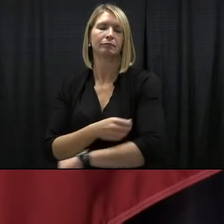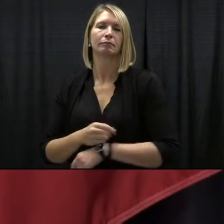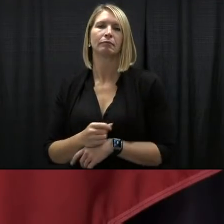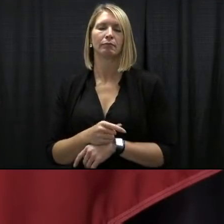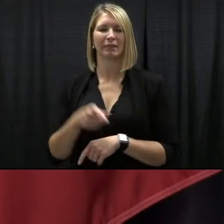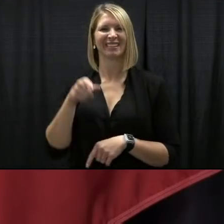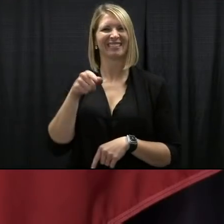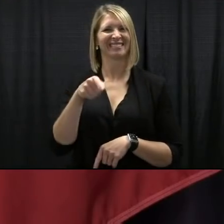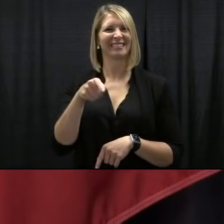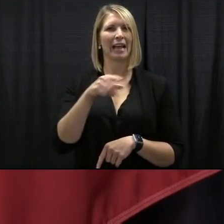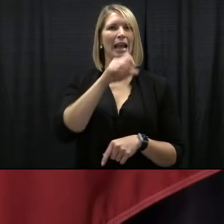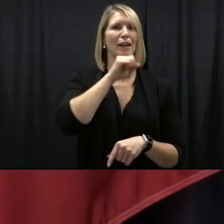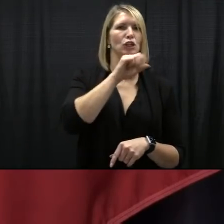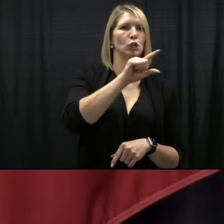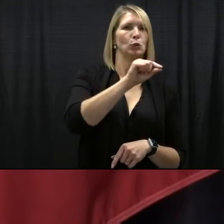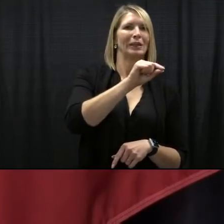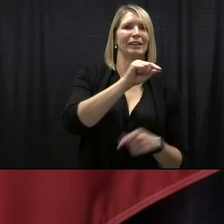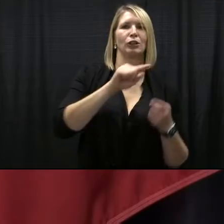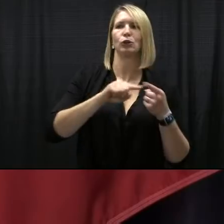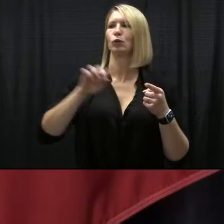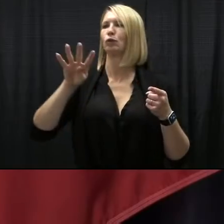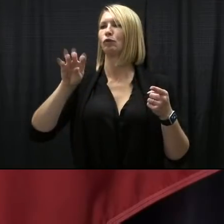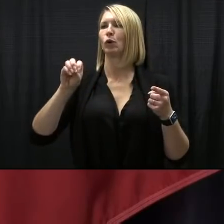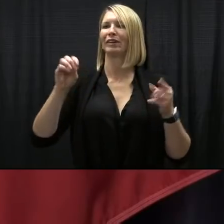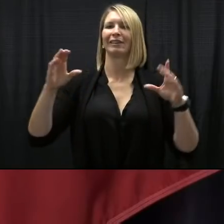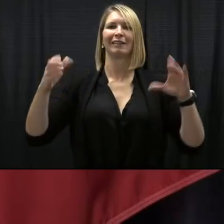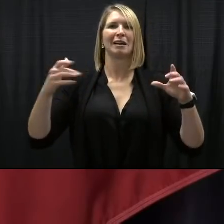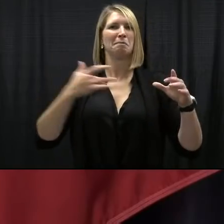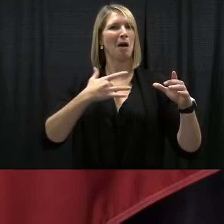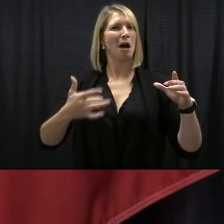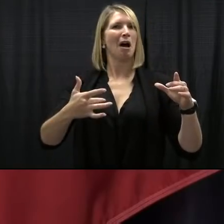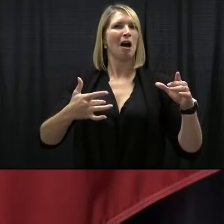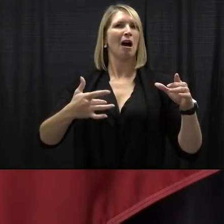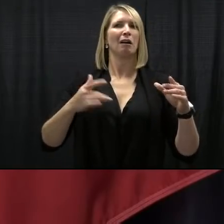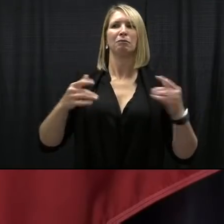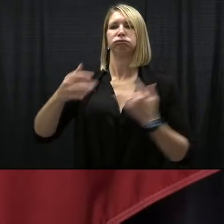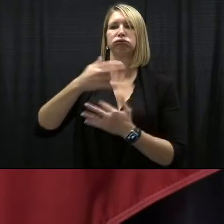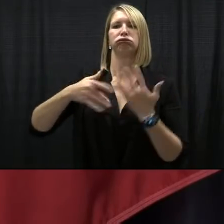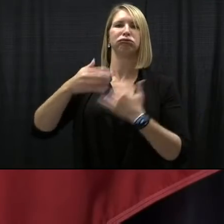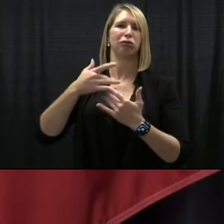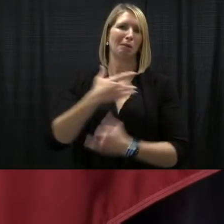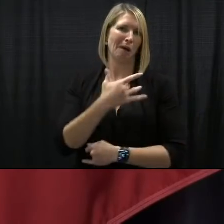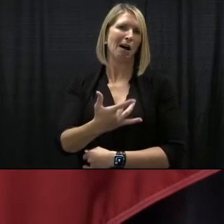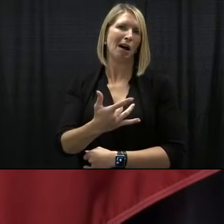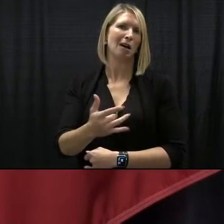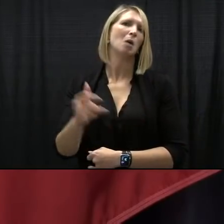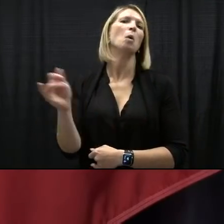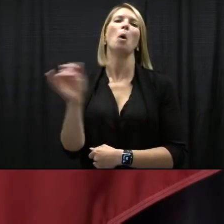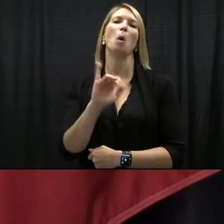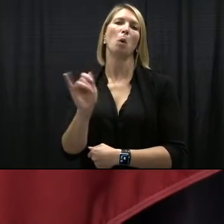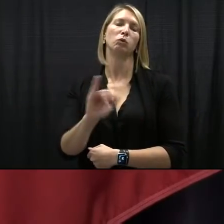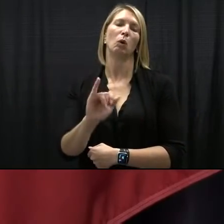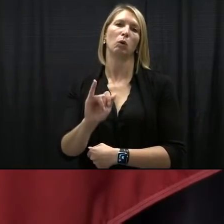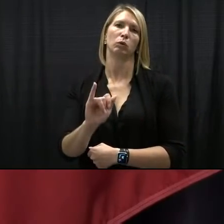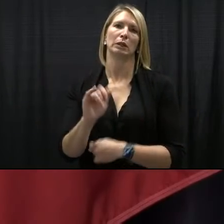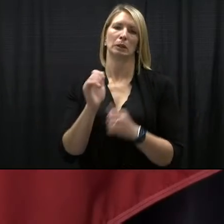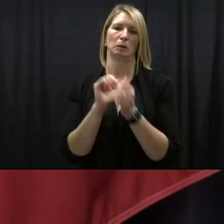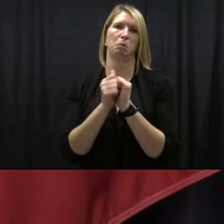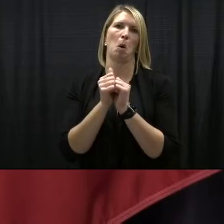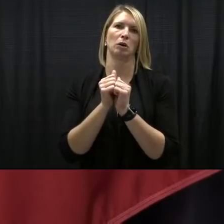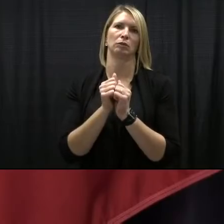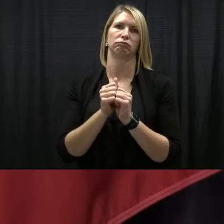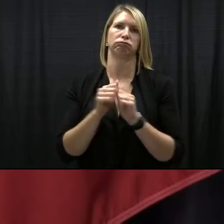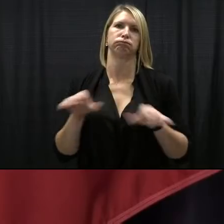work, social activities, and sports. We need all of our young adults to step up for the good of your community. Consider the children